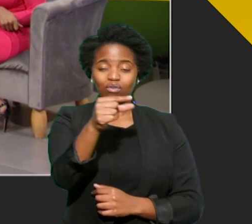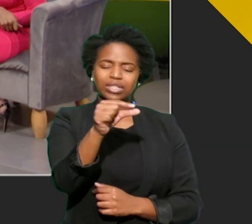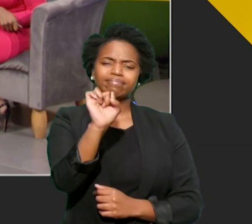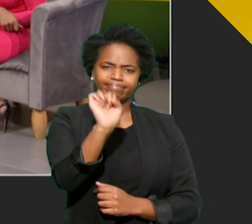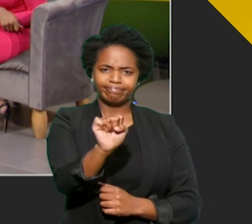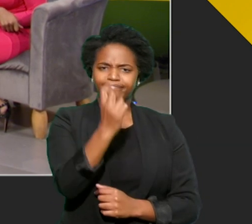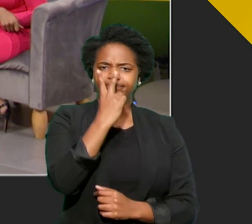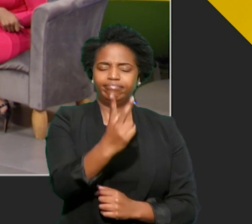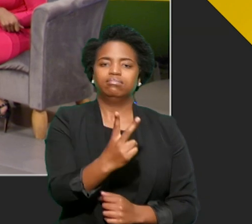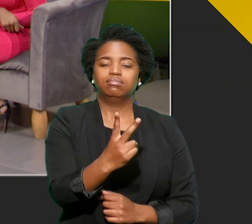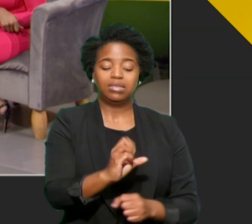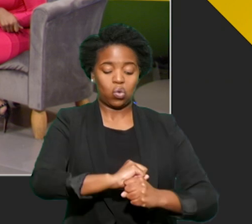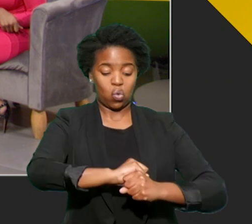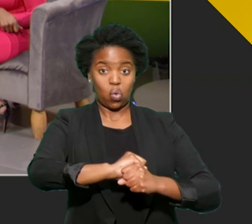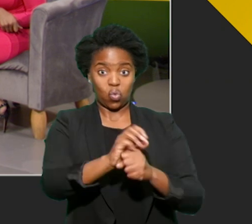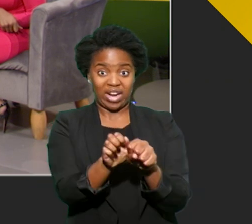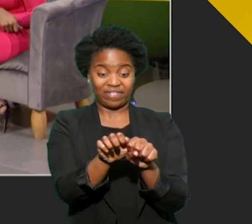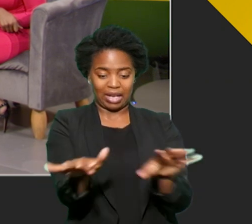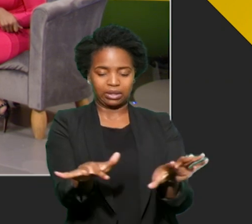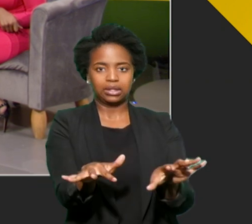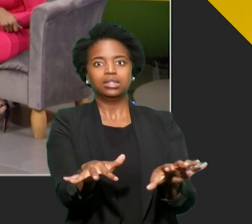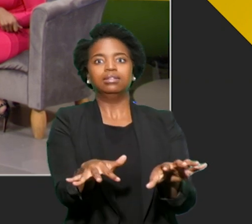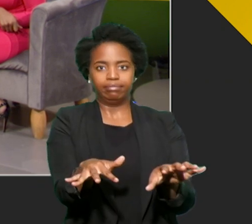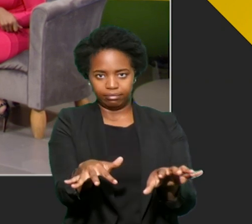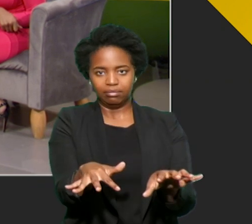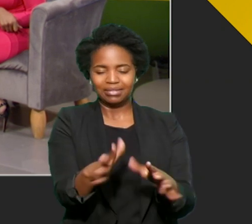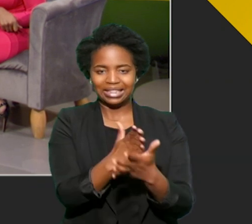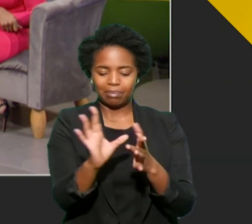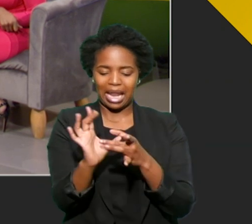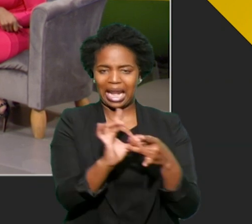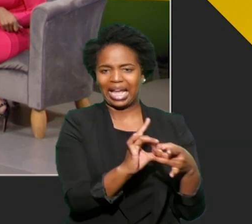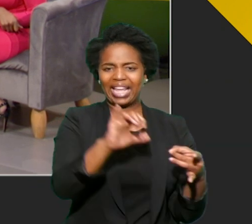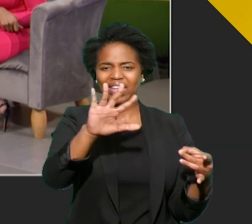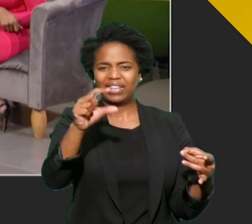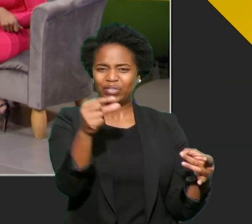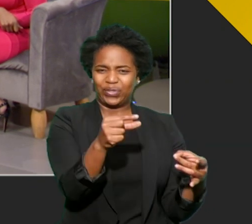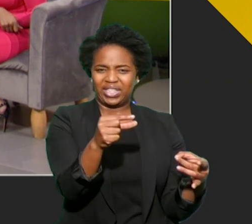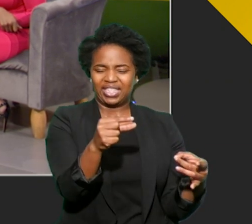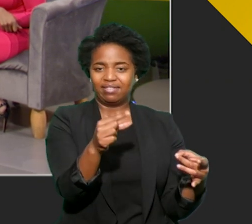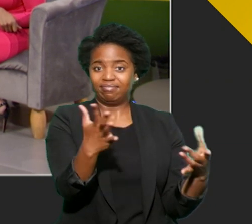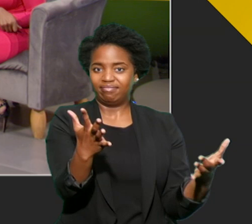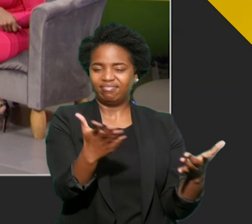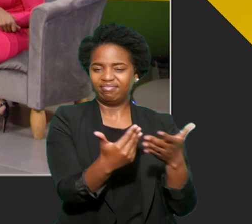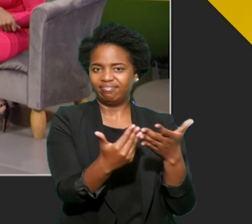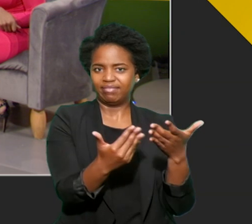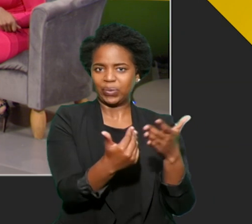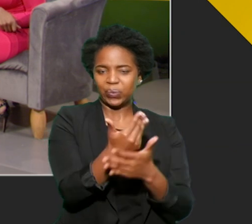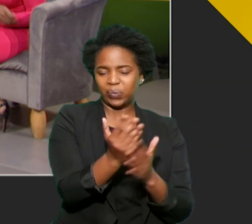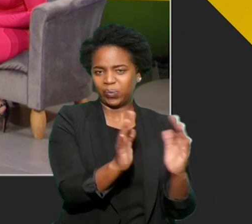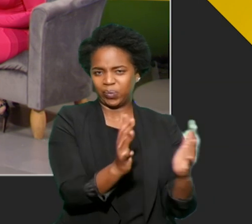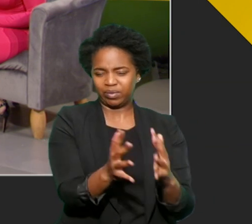the moment we saw COVID-19 come to life, it was very much linked to the 5G new life that it came to.